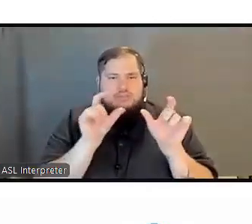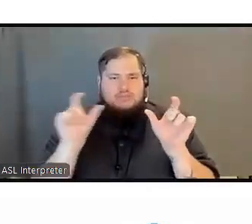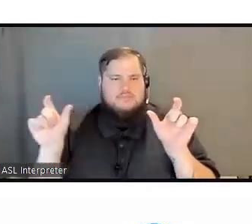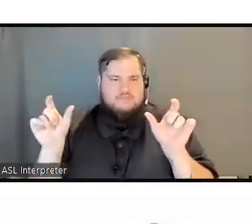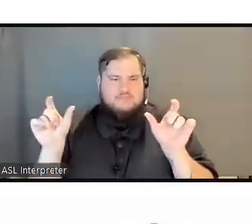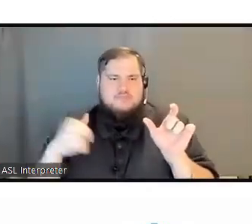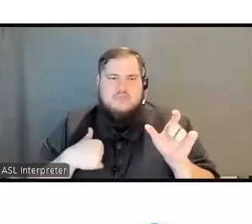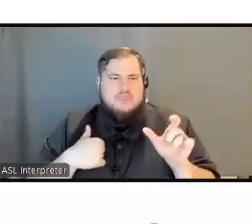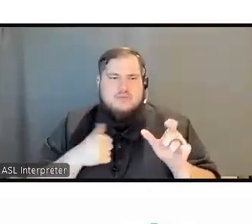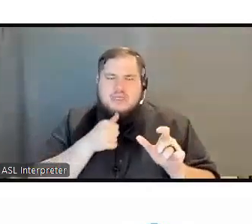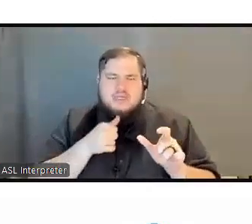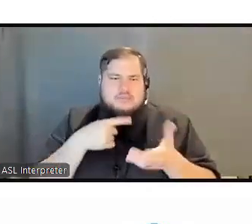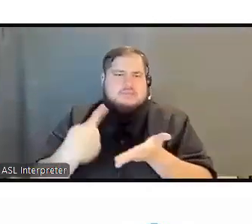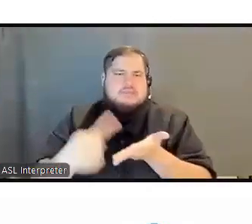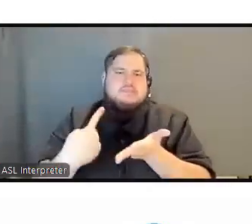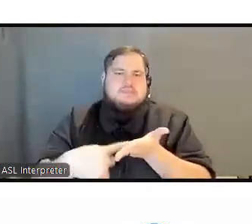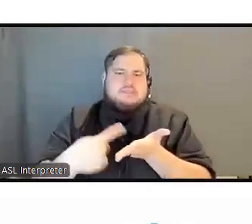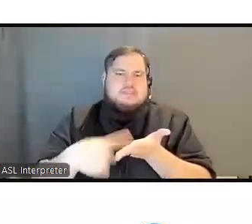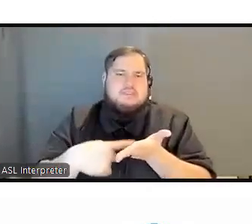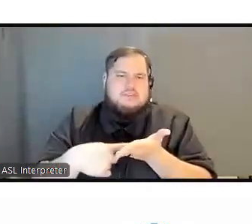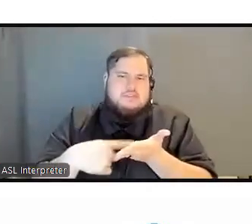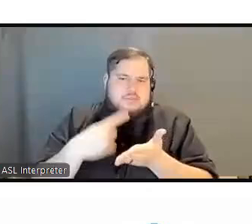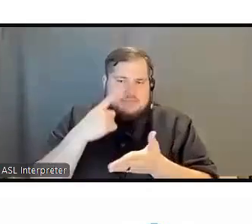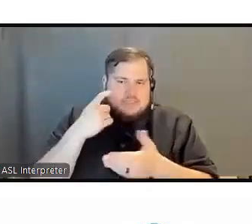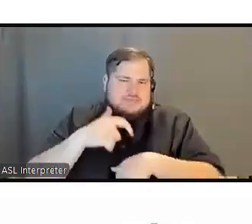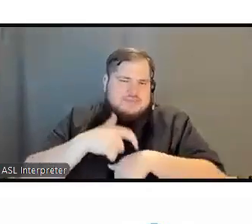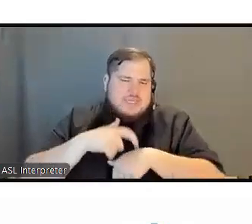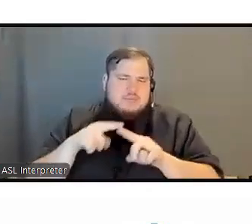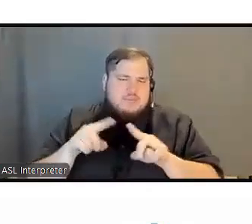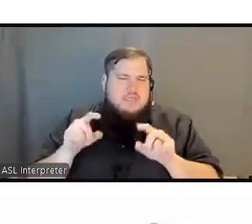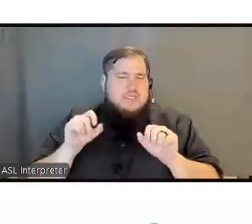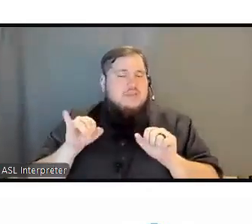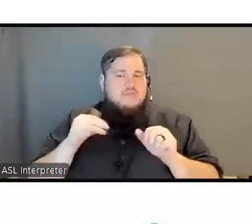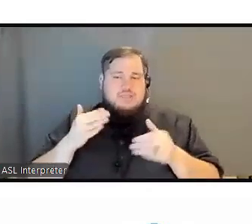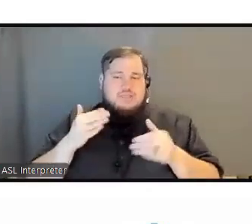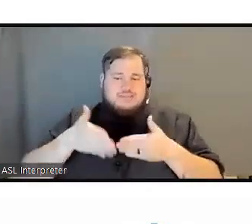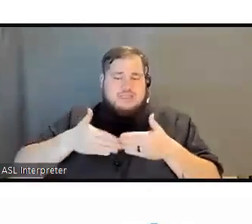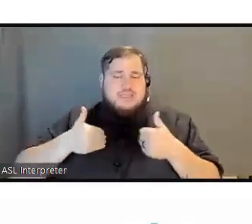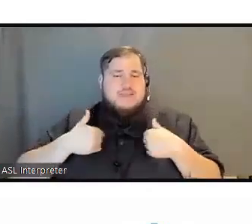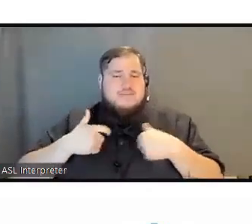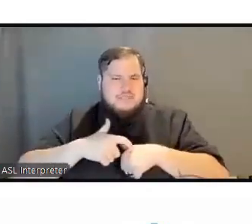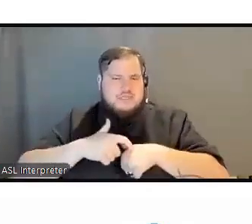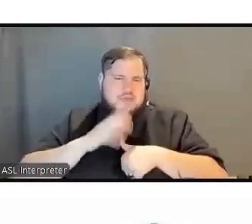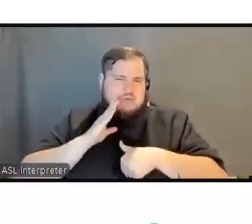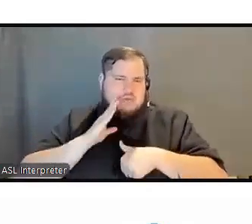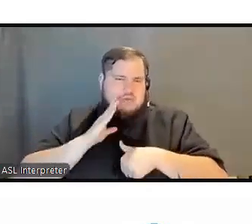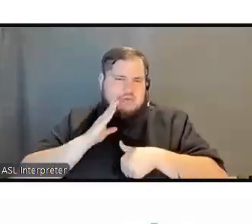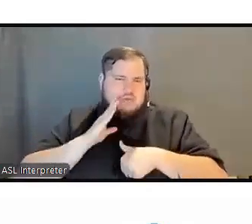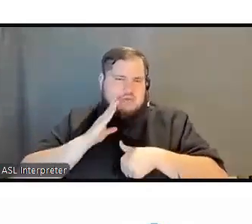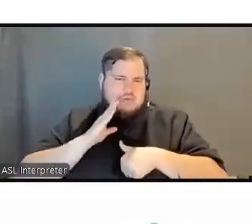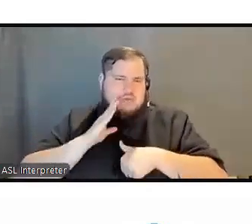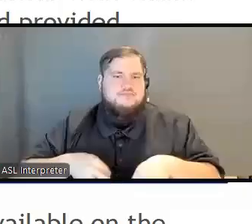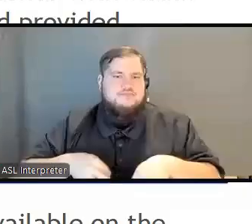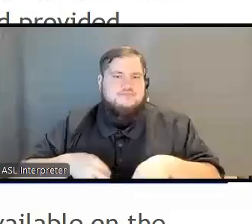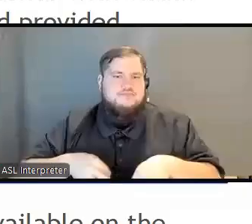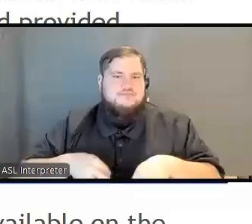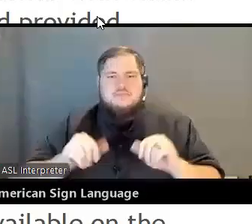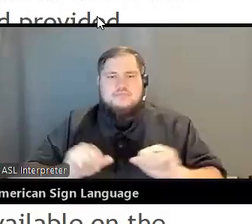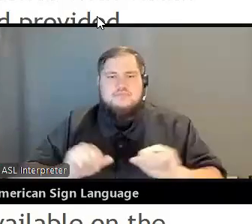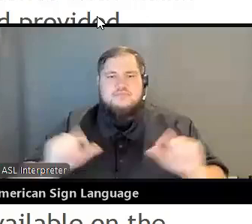those details for the sake of time, but I'm happy to revisit it if we have time towards the end. Next slide, please.